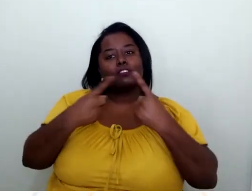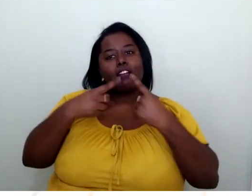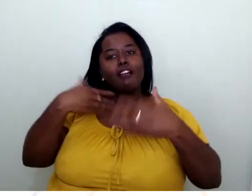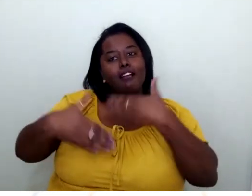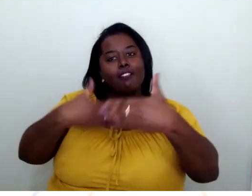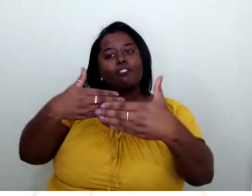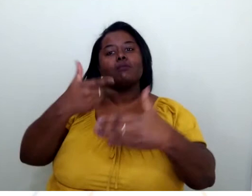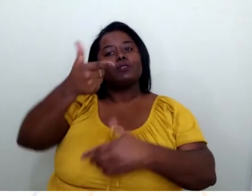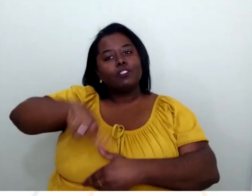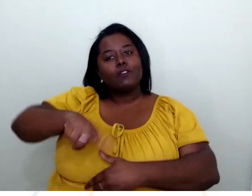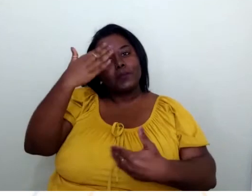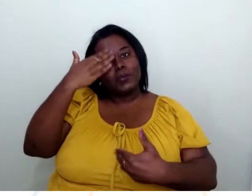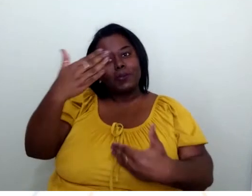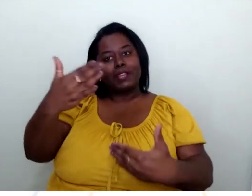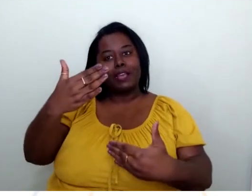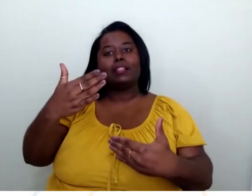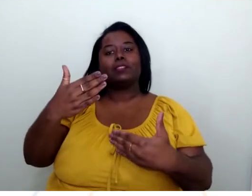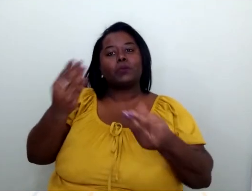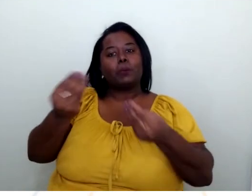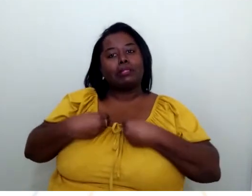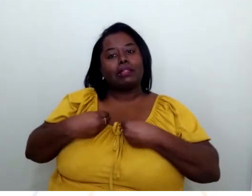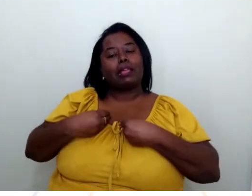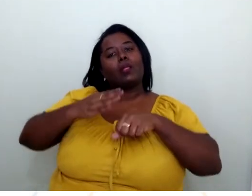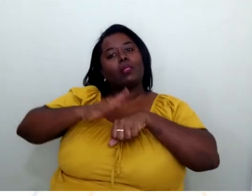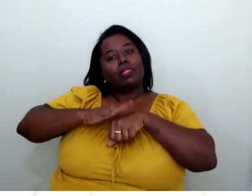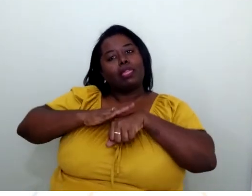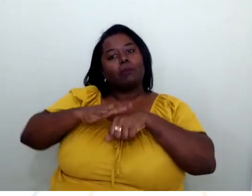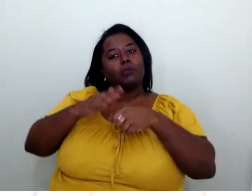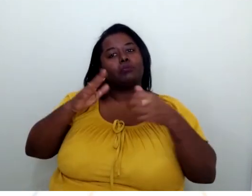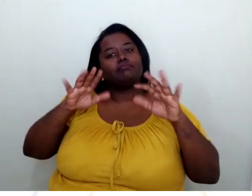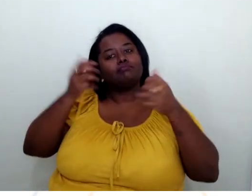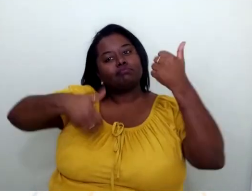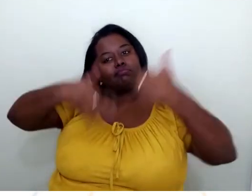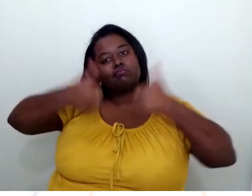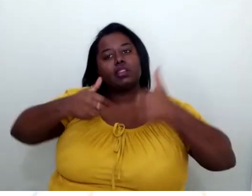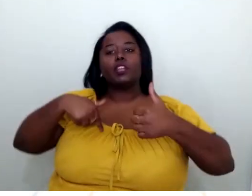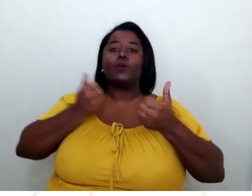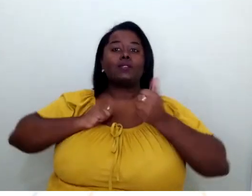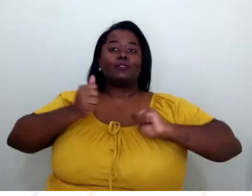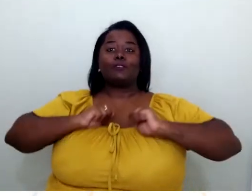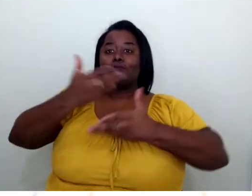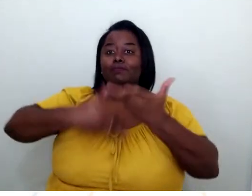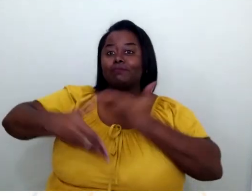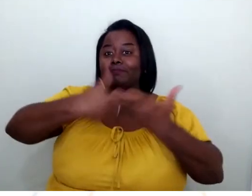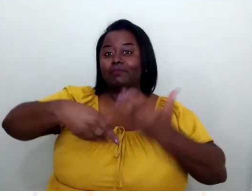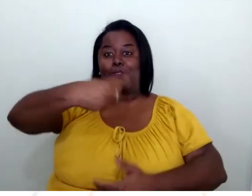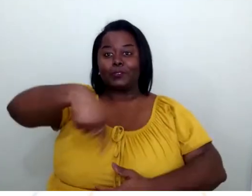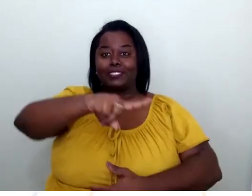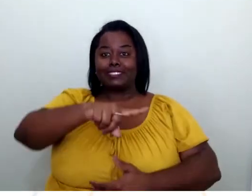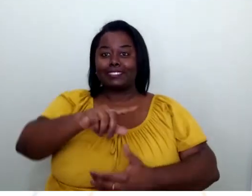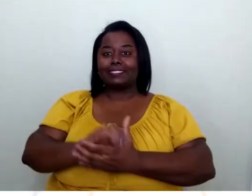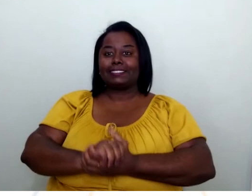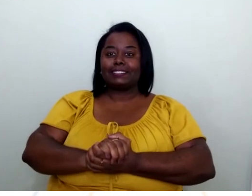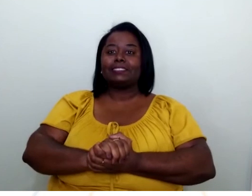and students are learning together. It really empowers everybody in the learning